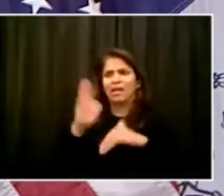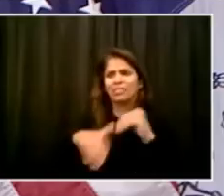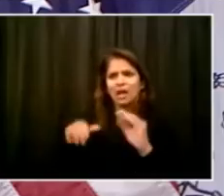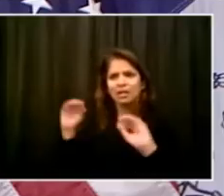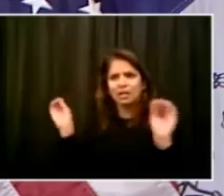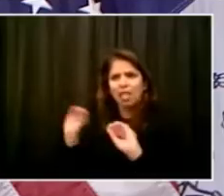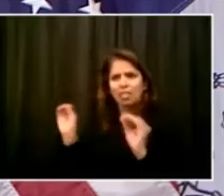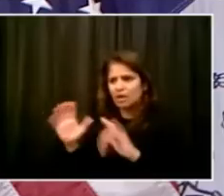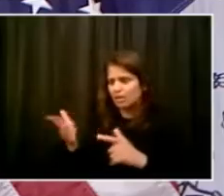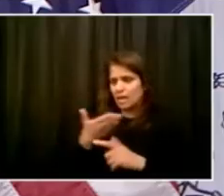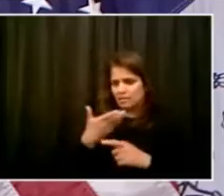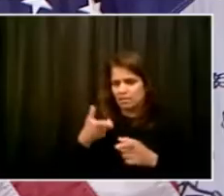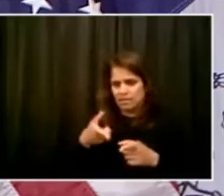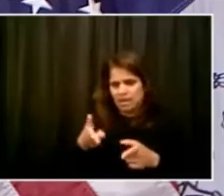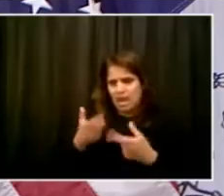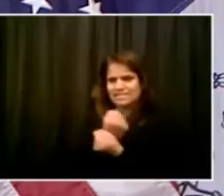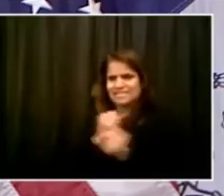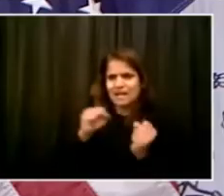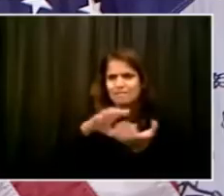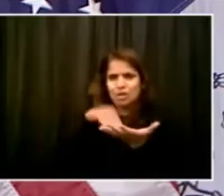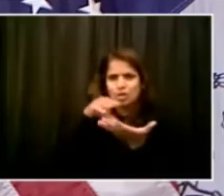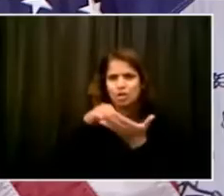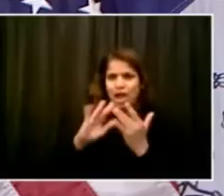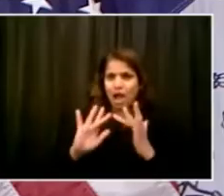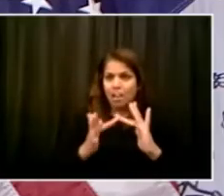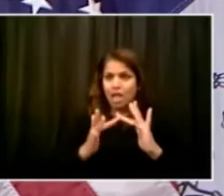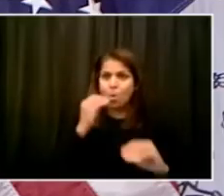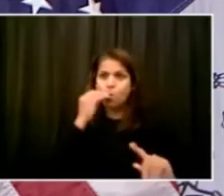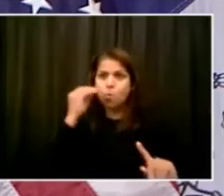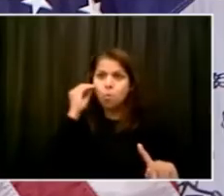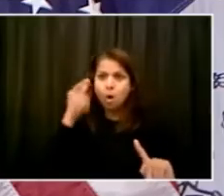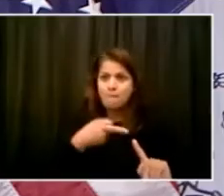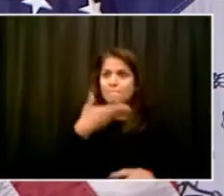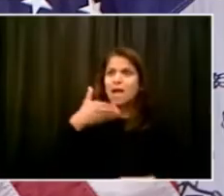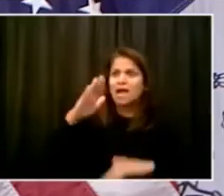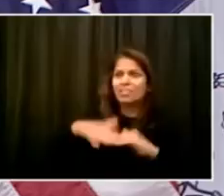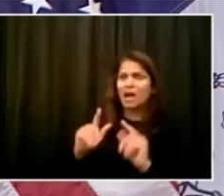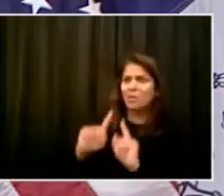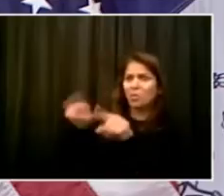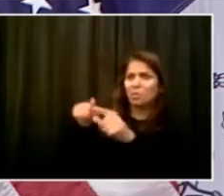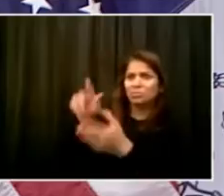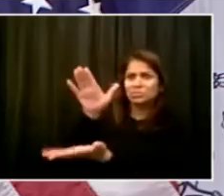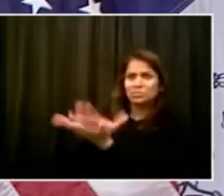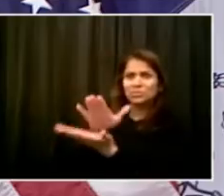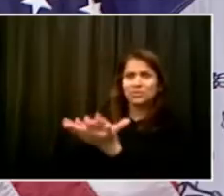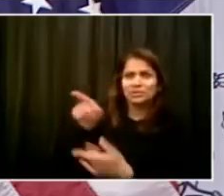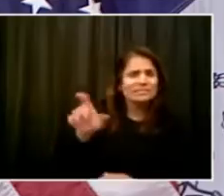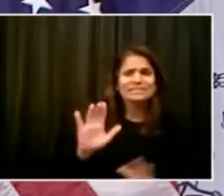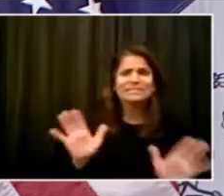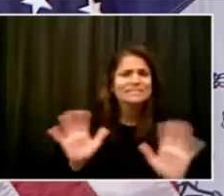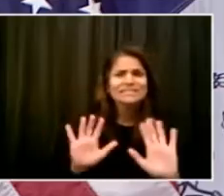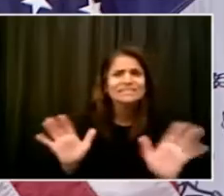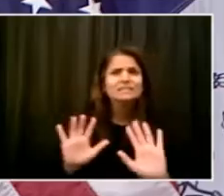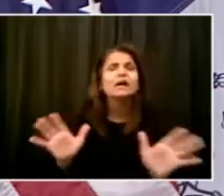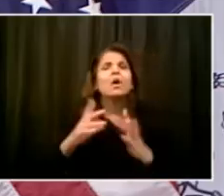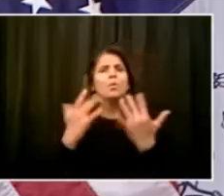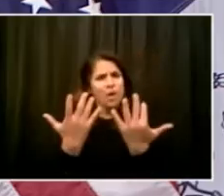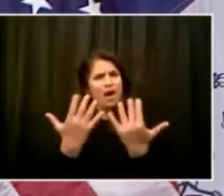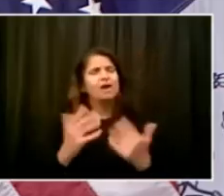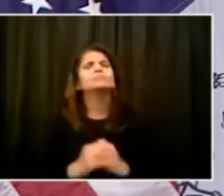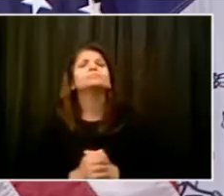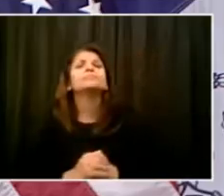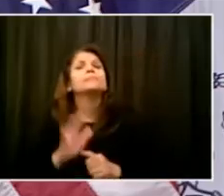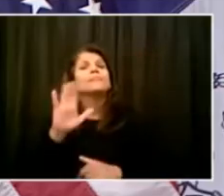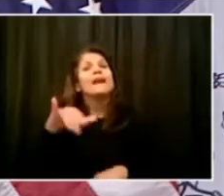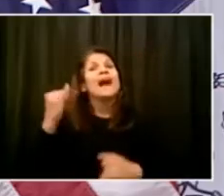bring them back. But if it's not safe, we're not going to do it. So, and that's about the safety of our kids, our parents, our educators, our